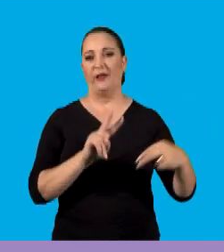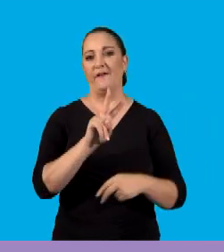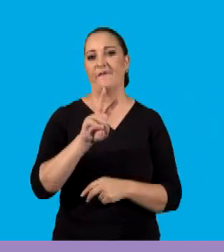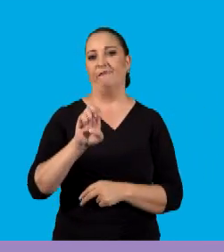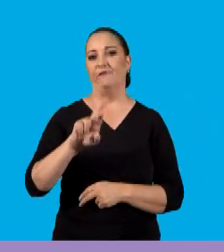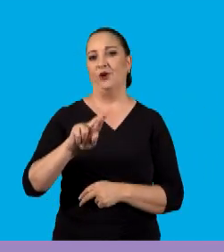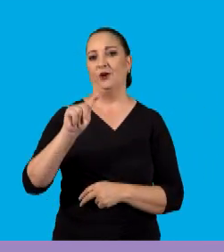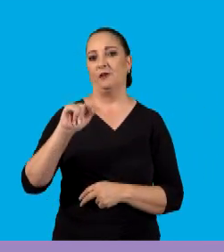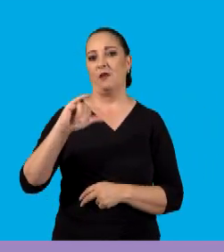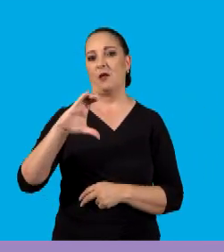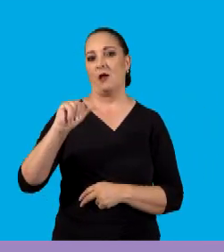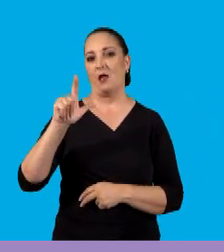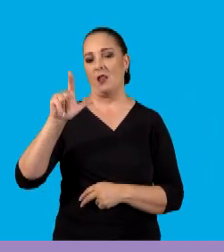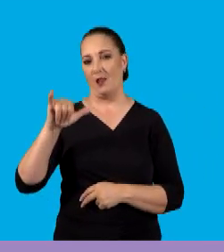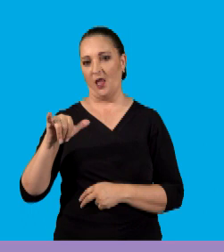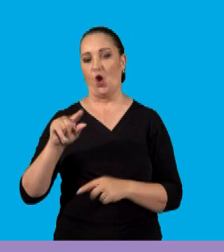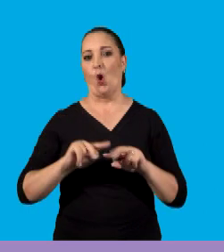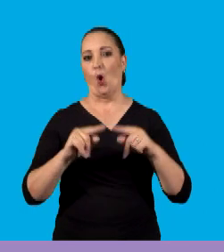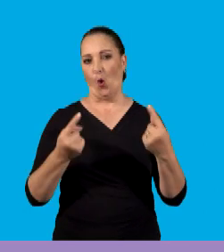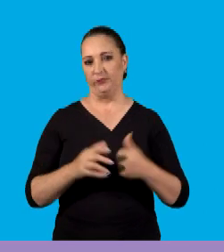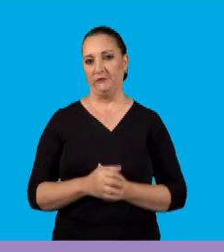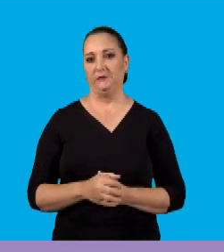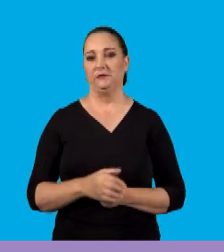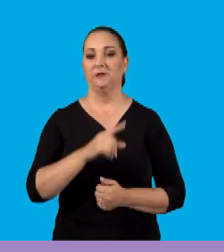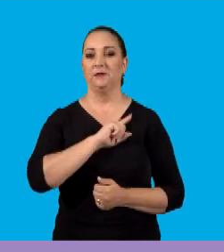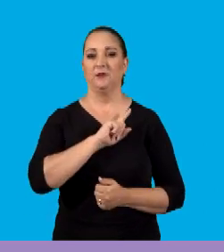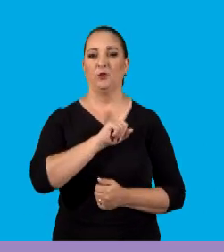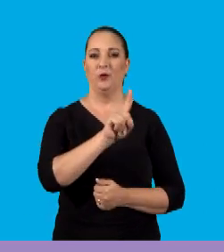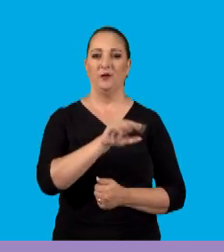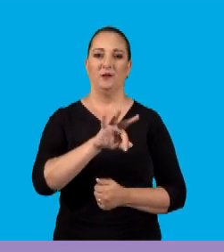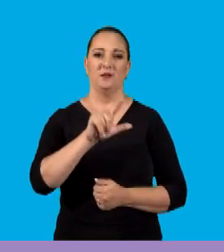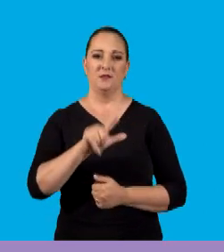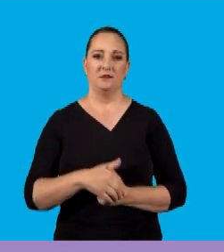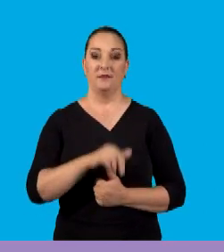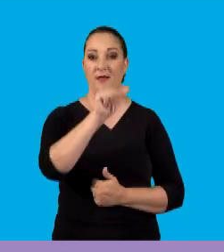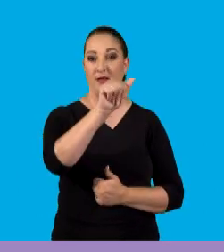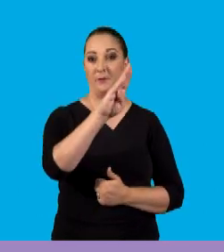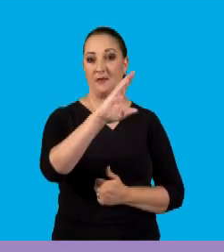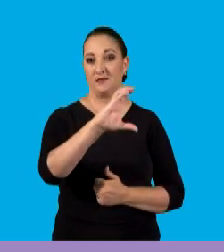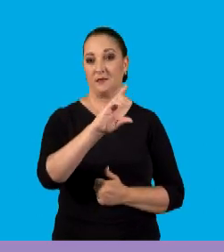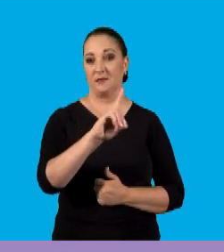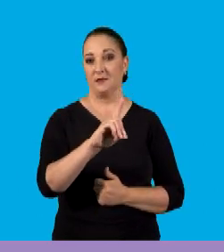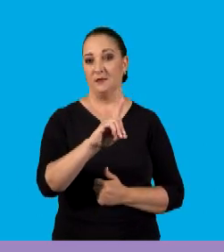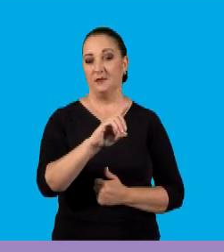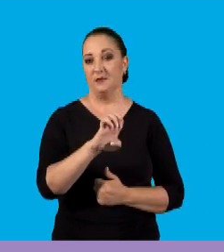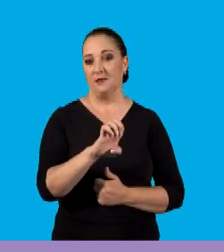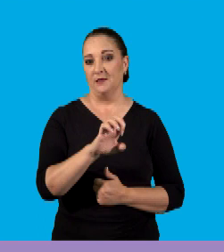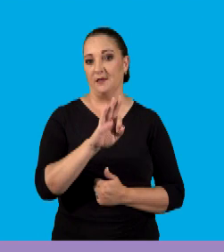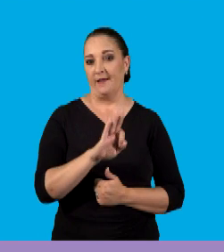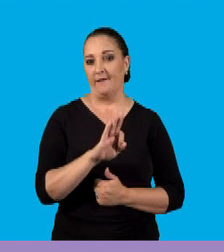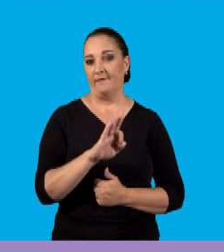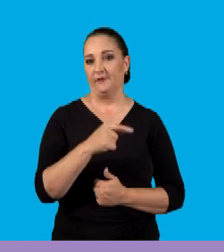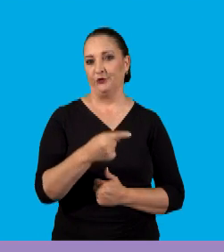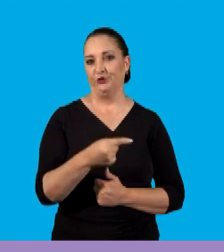It is also 137 degrees. So we've determined all of them, A, B, C, D,